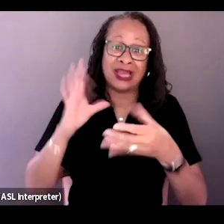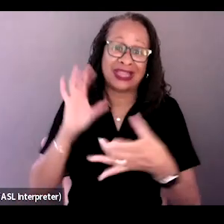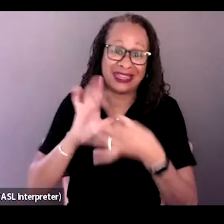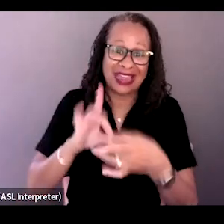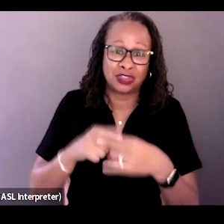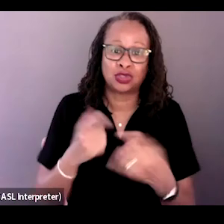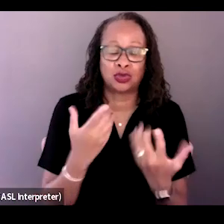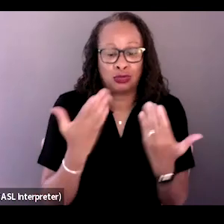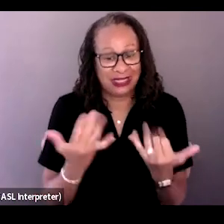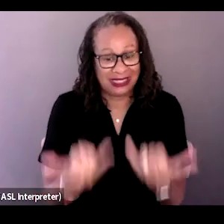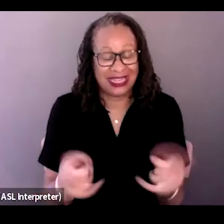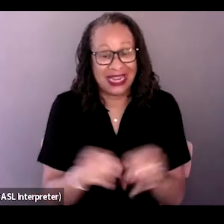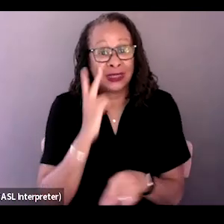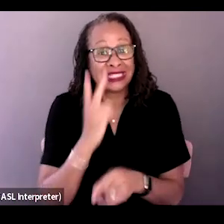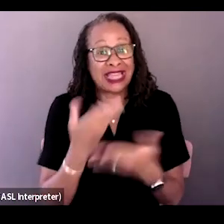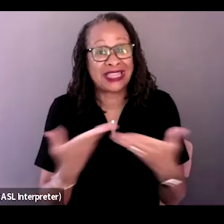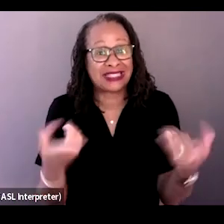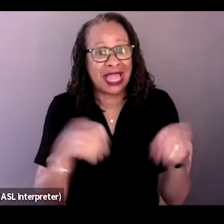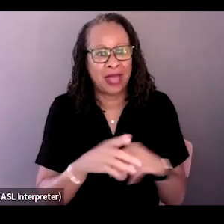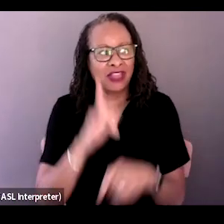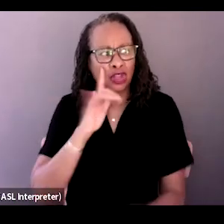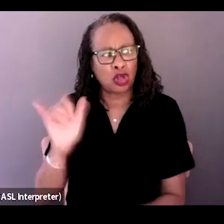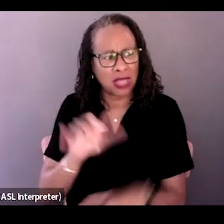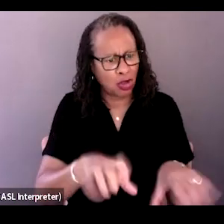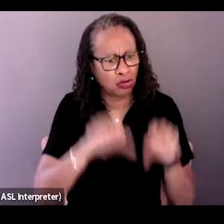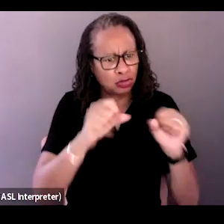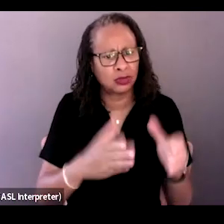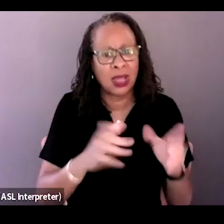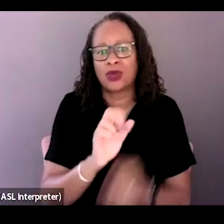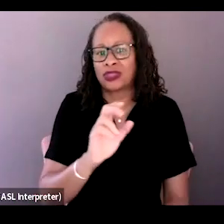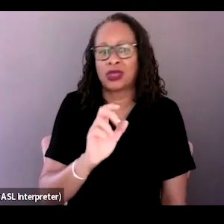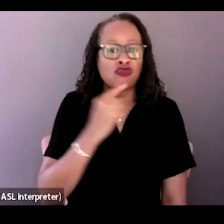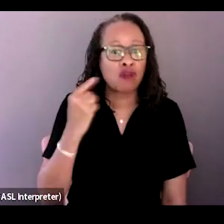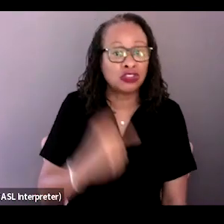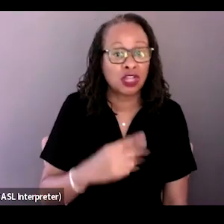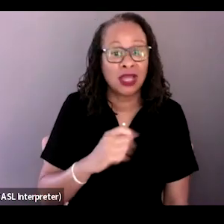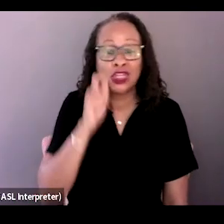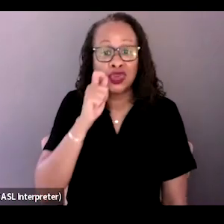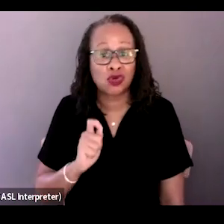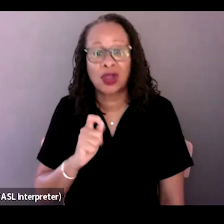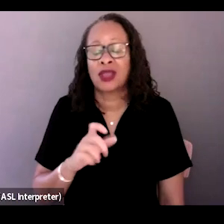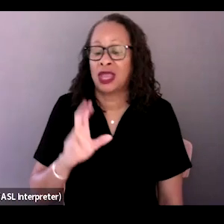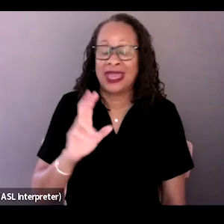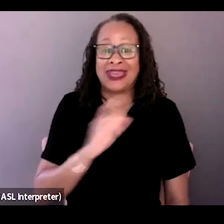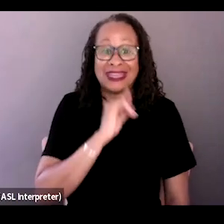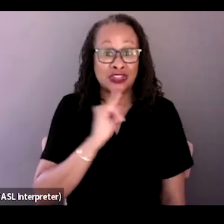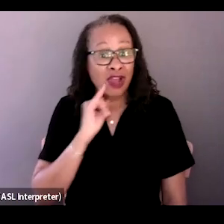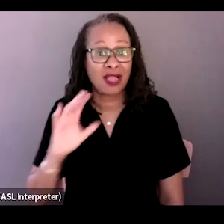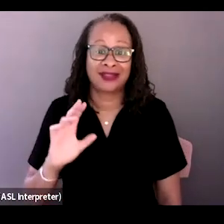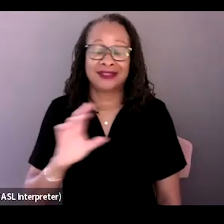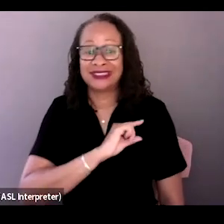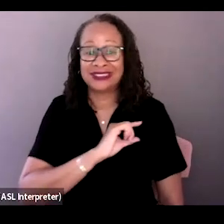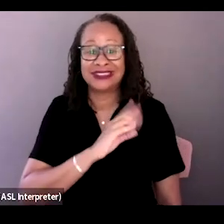things going on in things that look like colonialism, Russia and Ukraine, Israel and Gaza and Palestine.